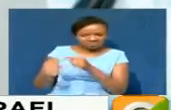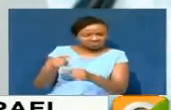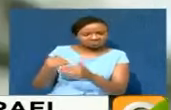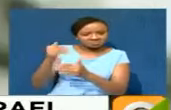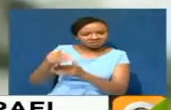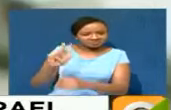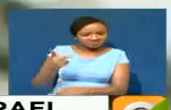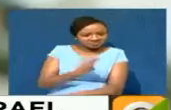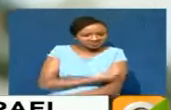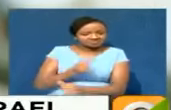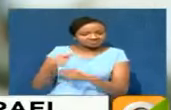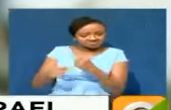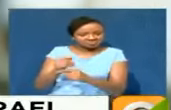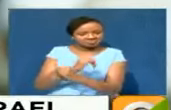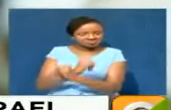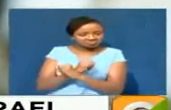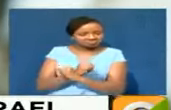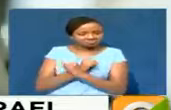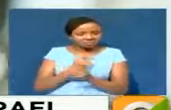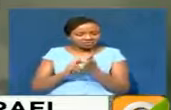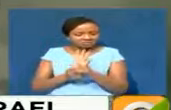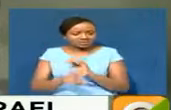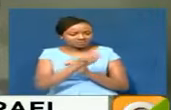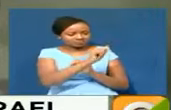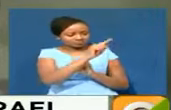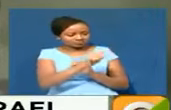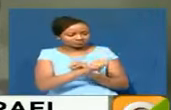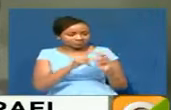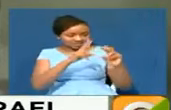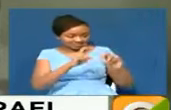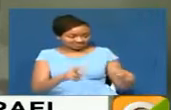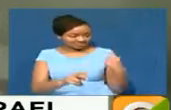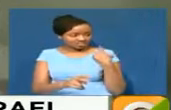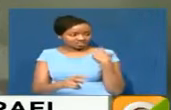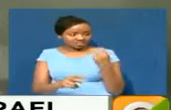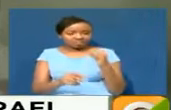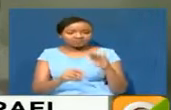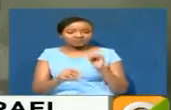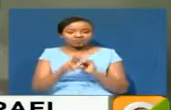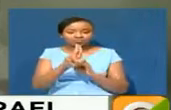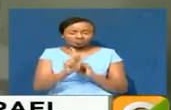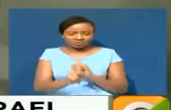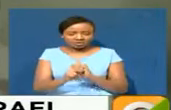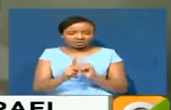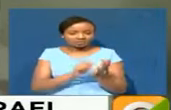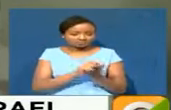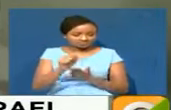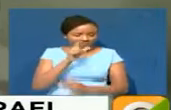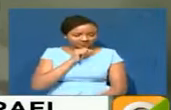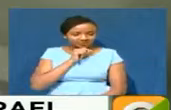ongoing. So is the case for Oxford AstraZeneca, as based on a recently published research from the United Kingdom, yet to be